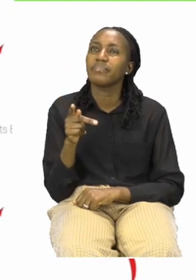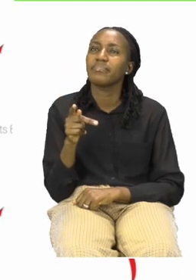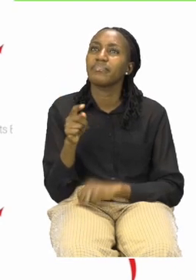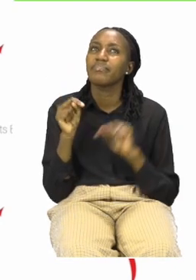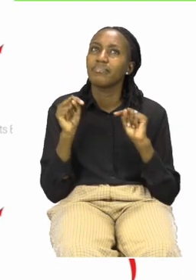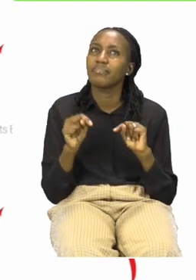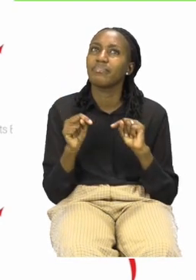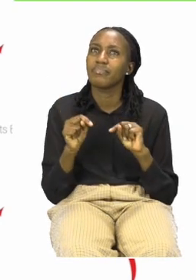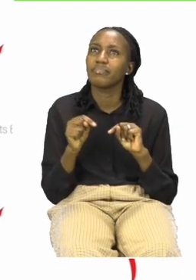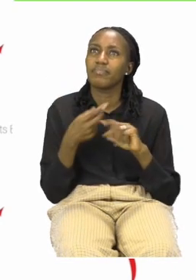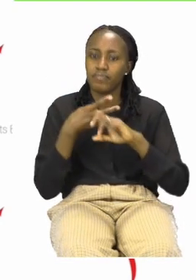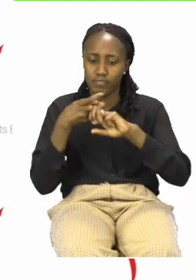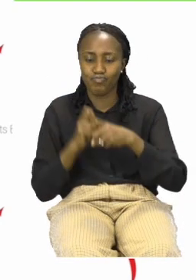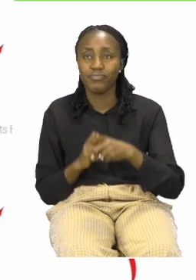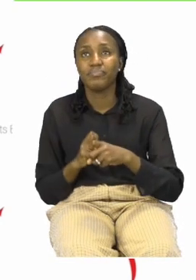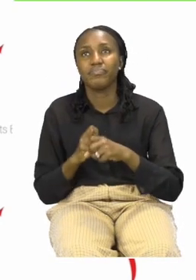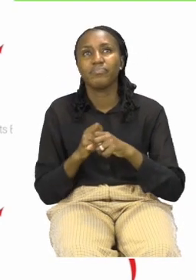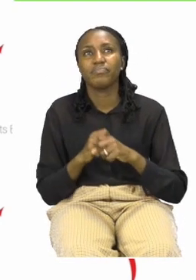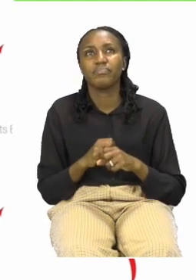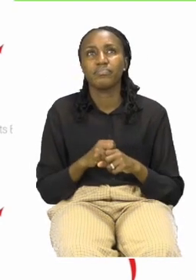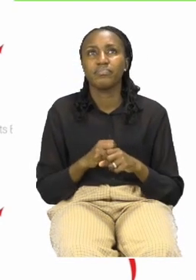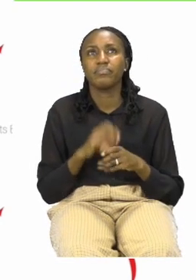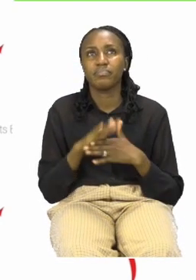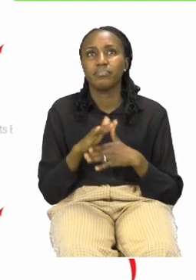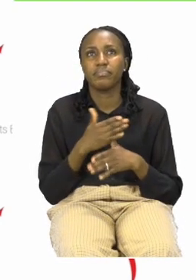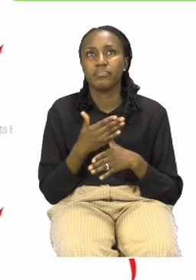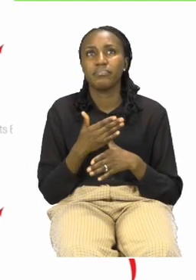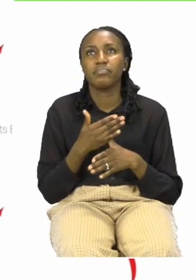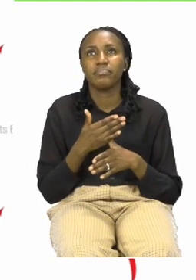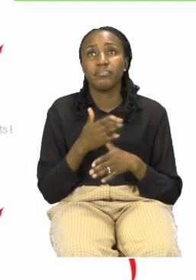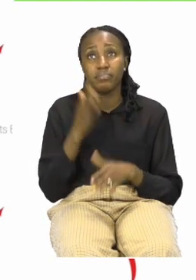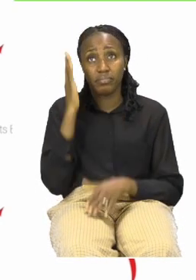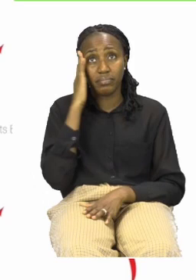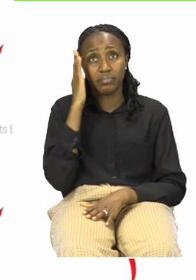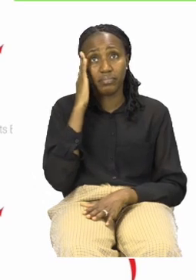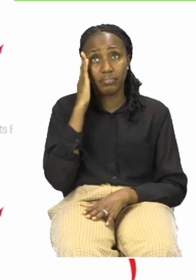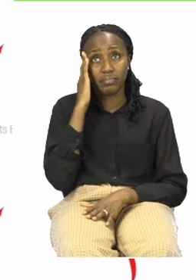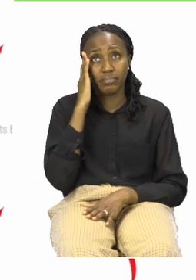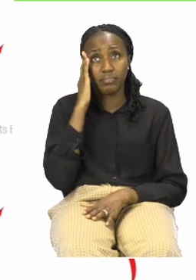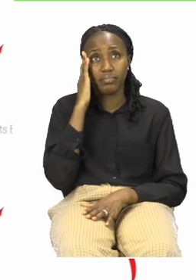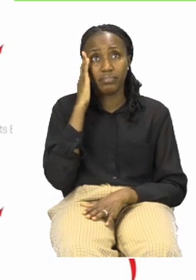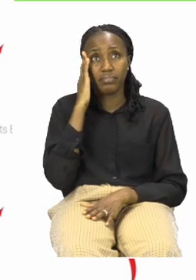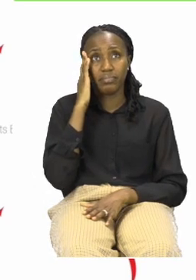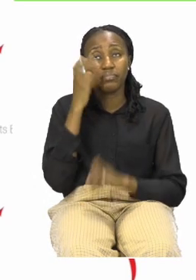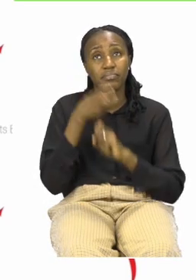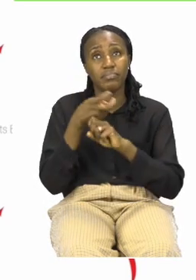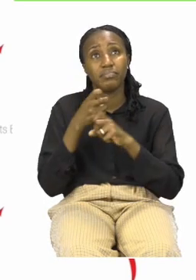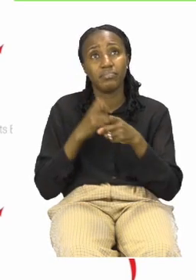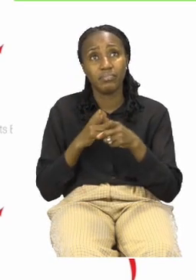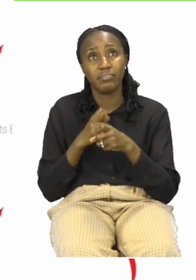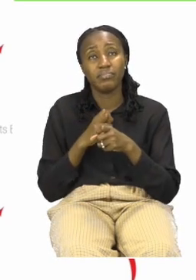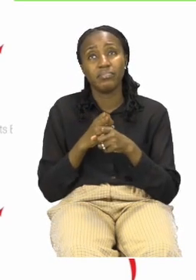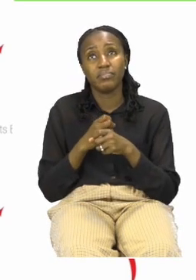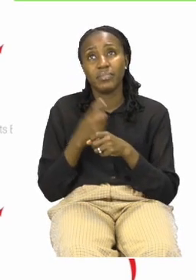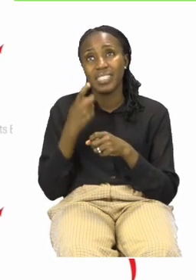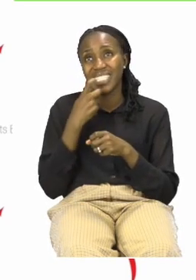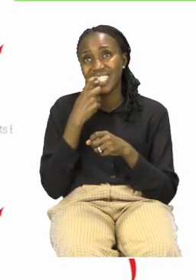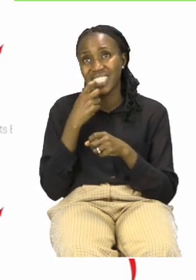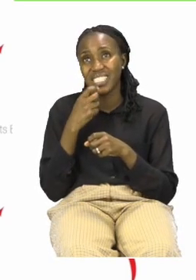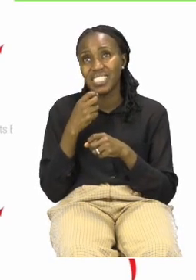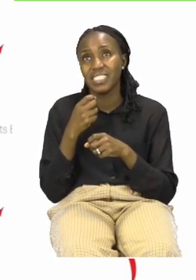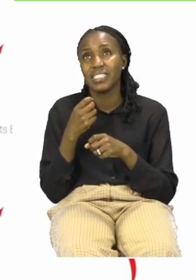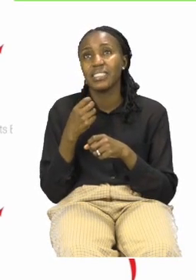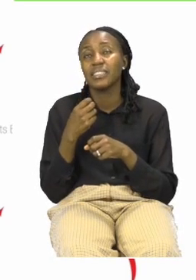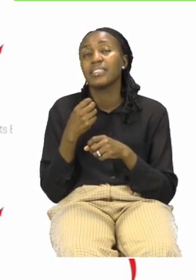the disabled. Because as you know that the disabled golf will be a